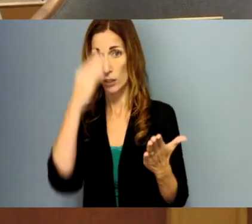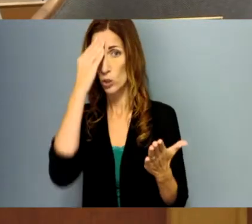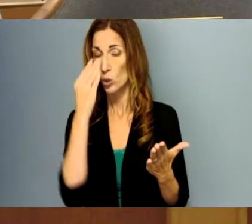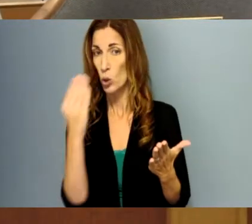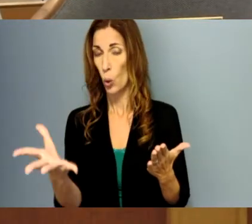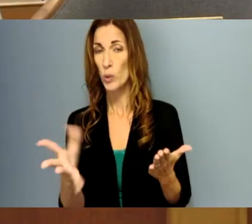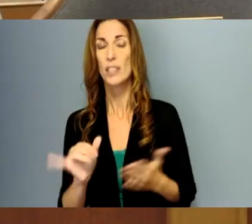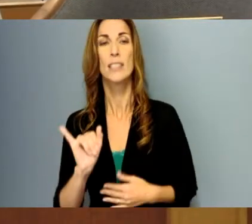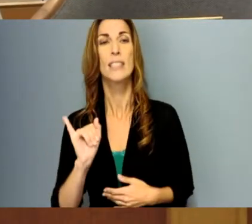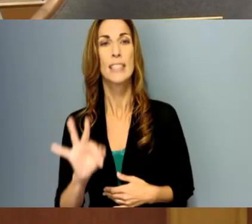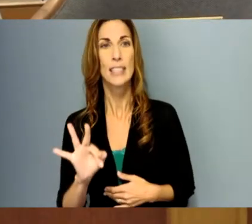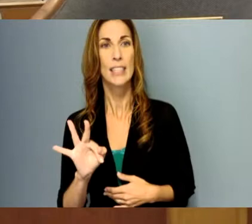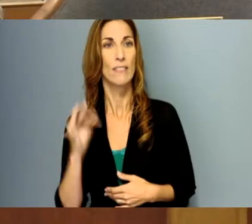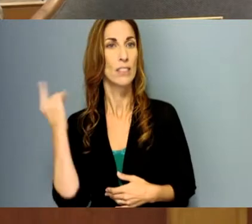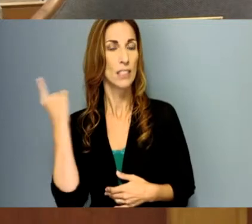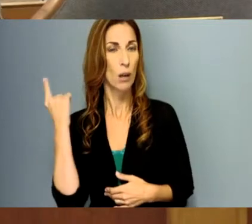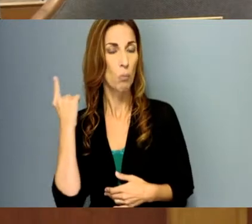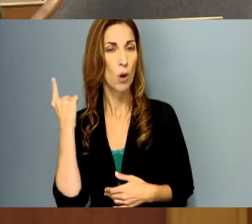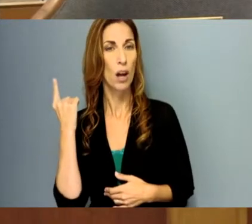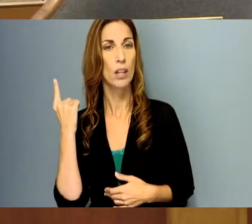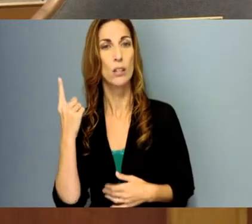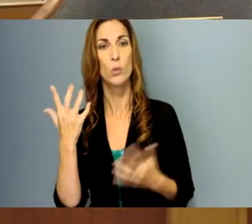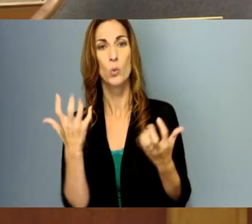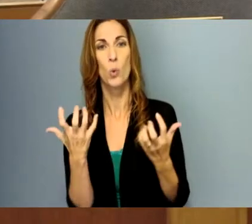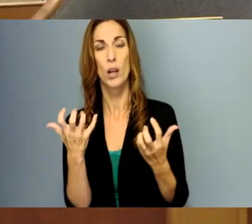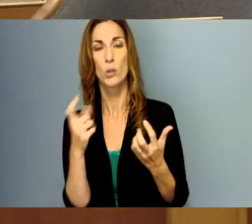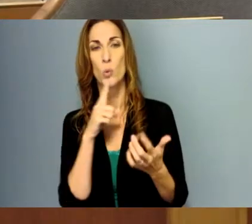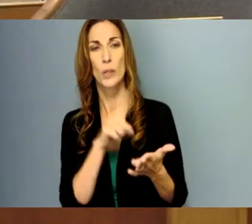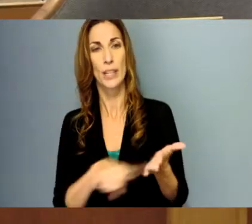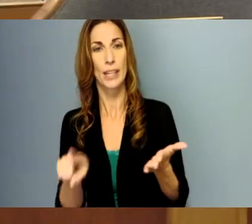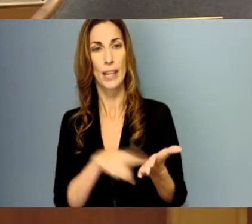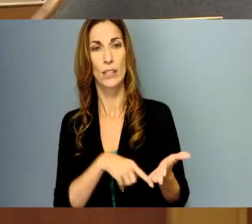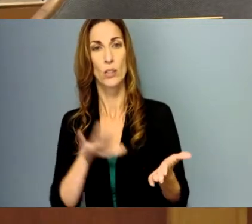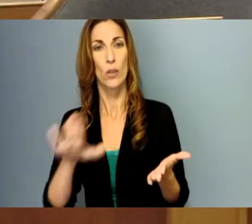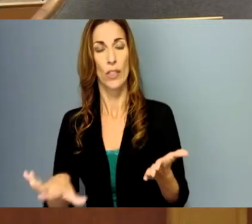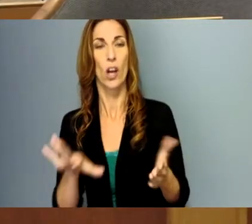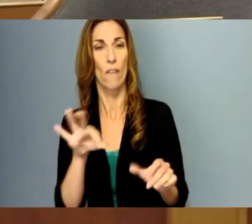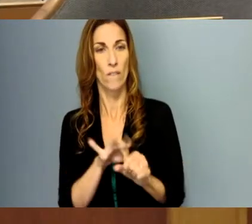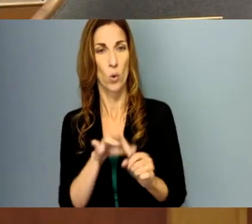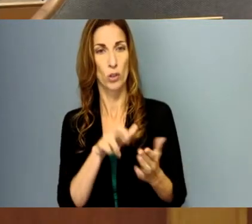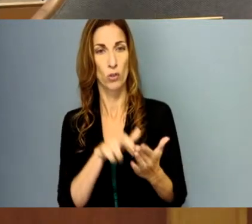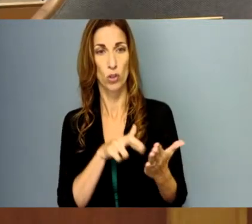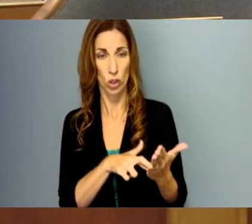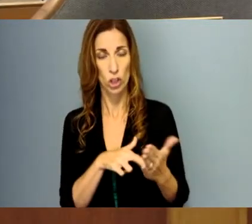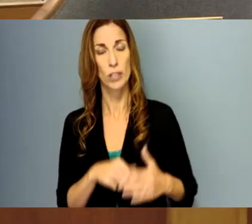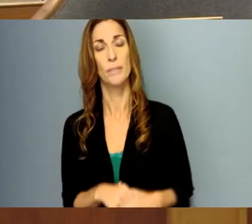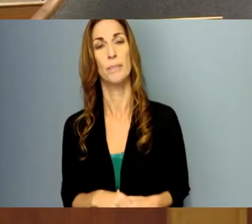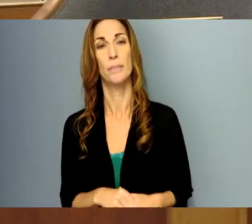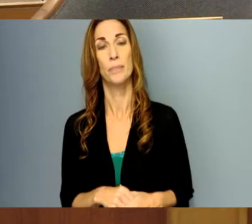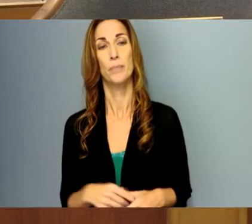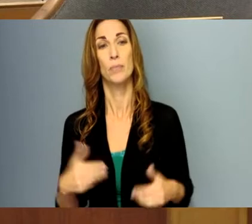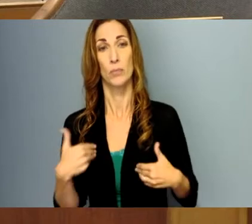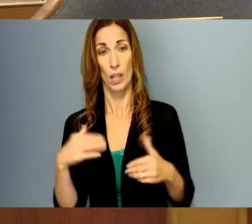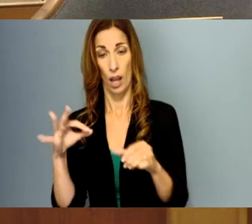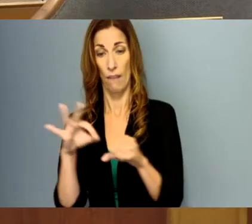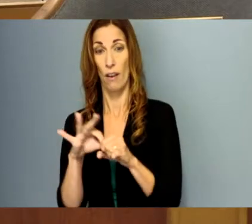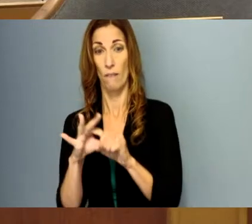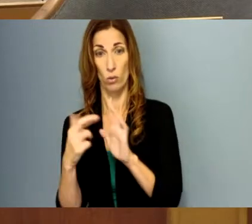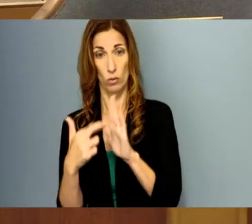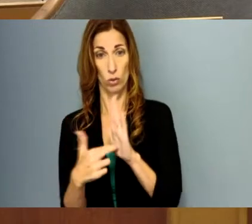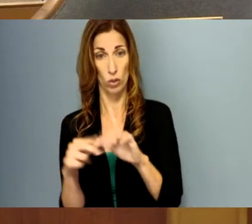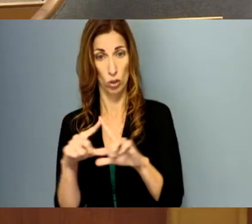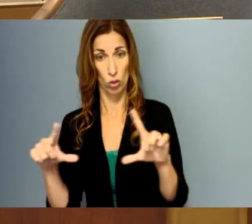if someone wants to cancel their voter registration. There's a voter registration